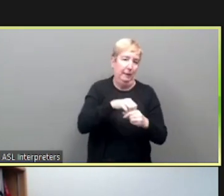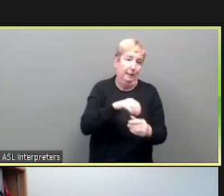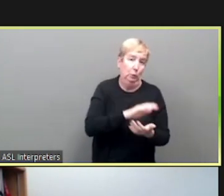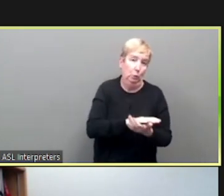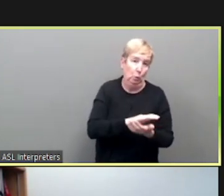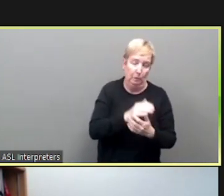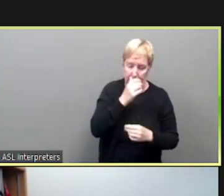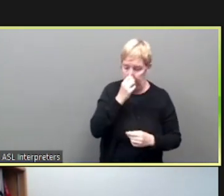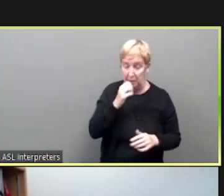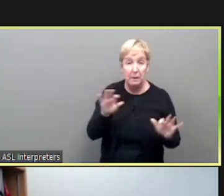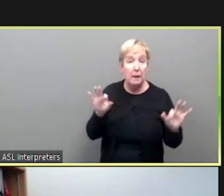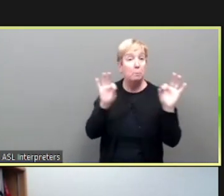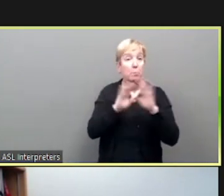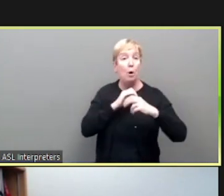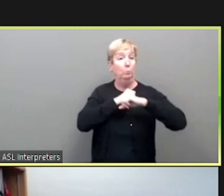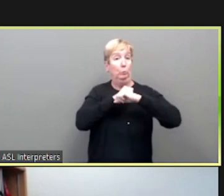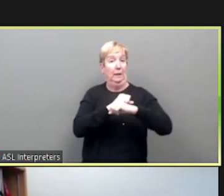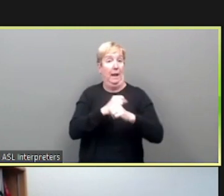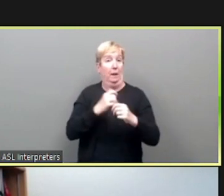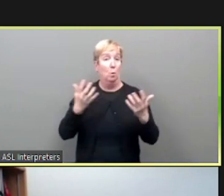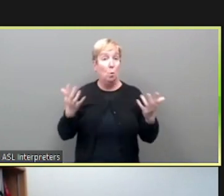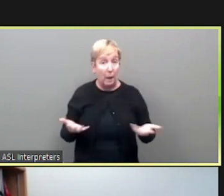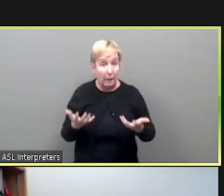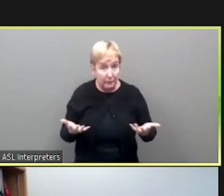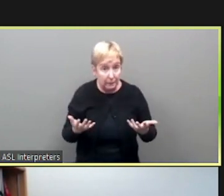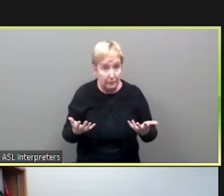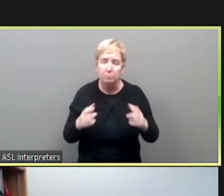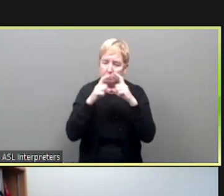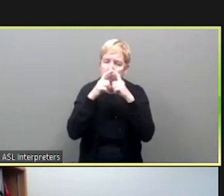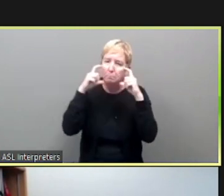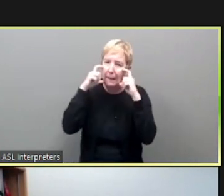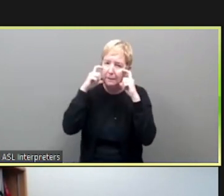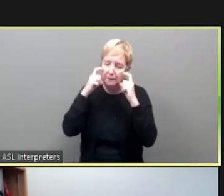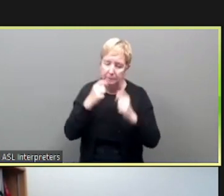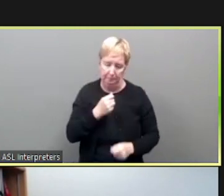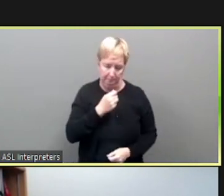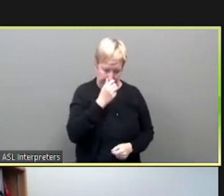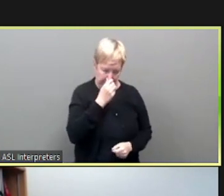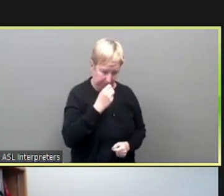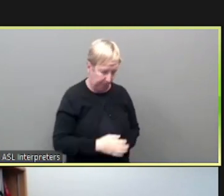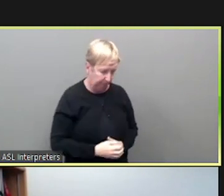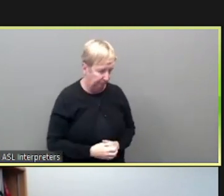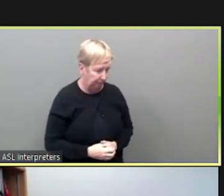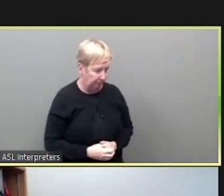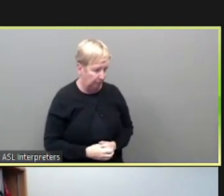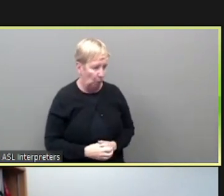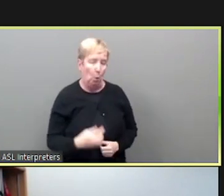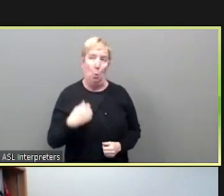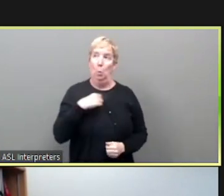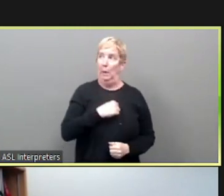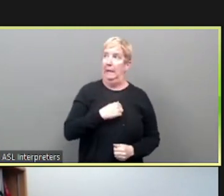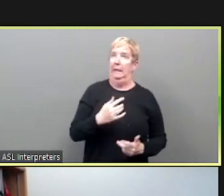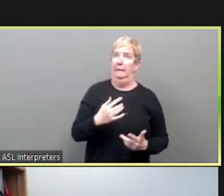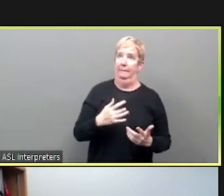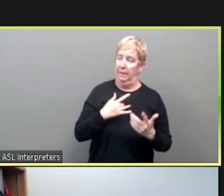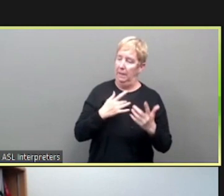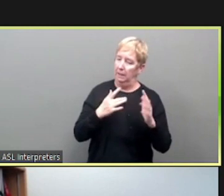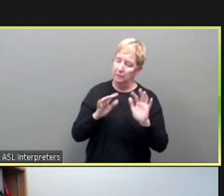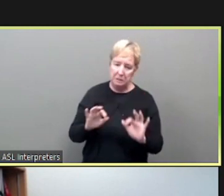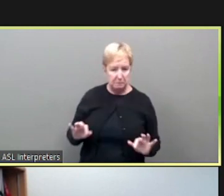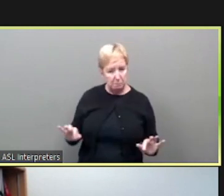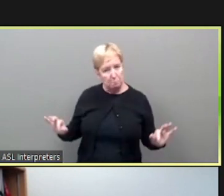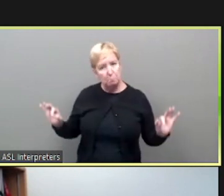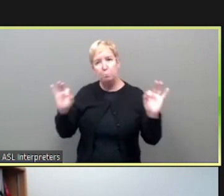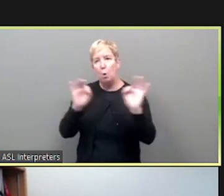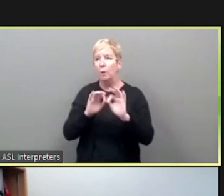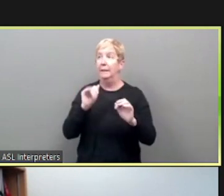those mitigation or prevention measures is masking. And we really think that universal masking inside